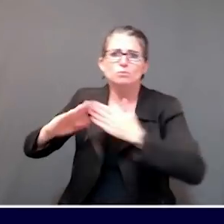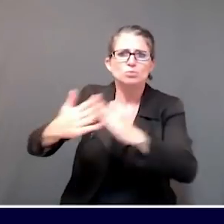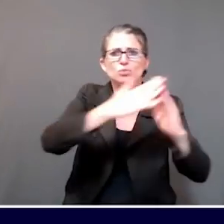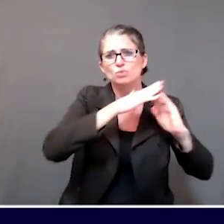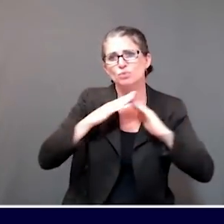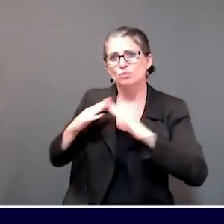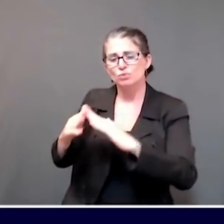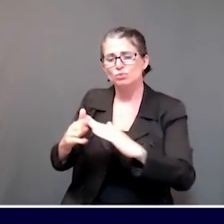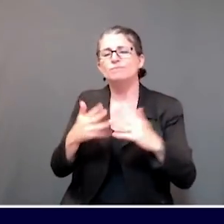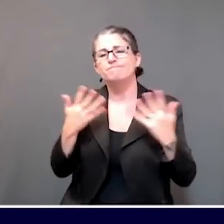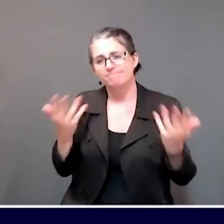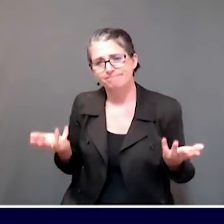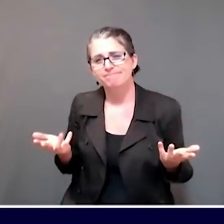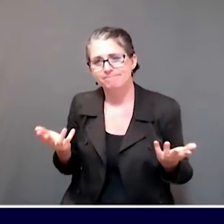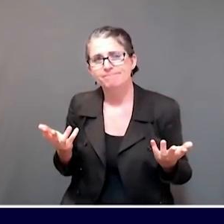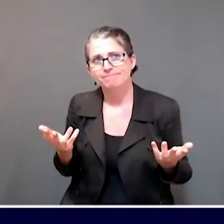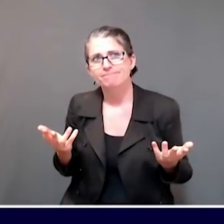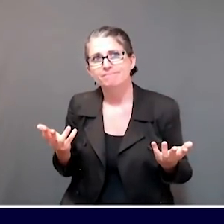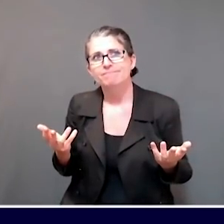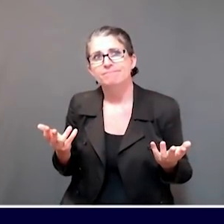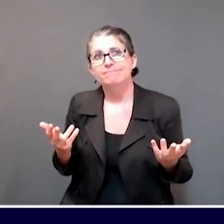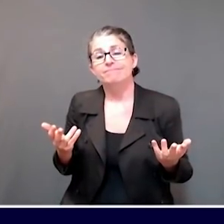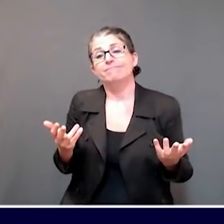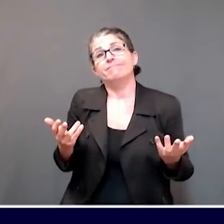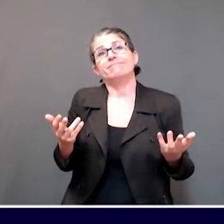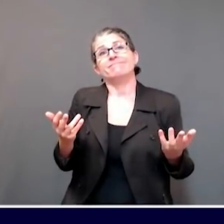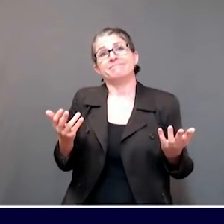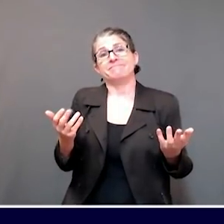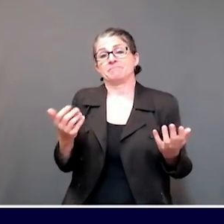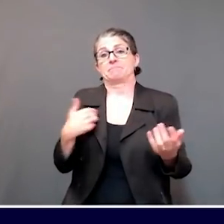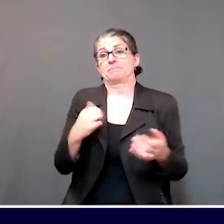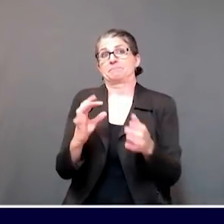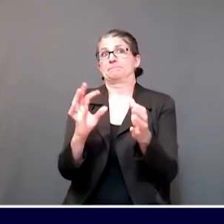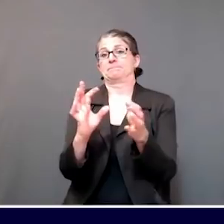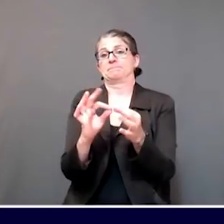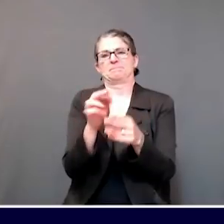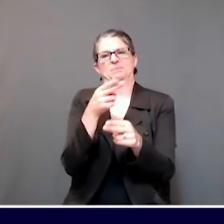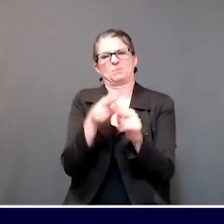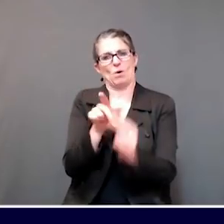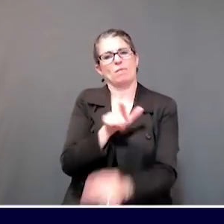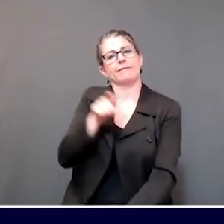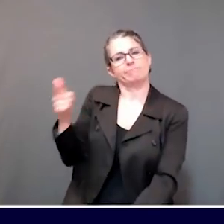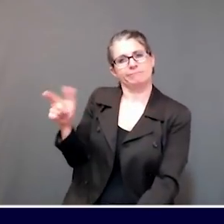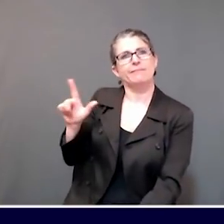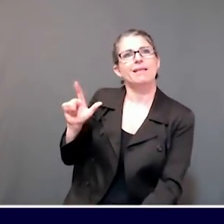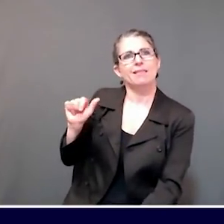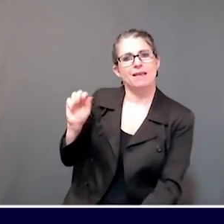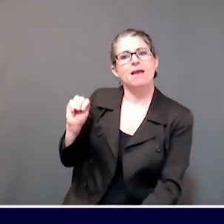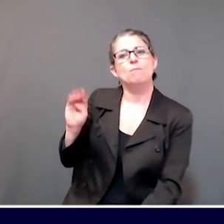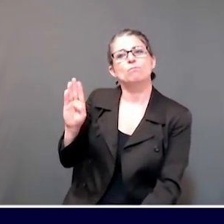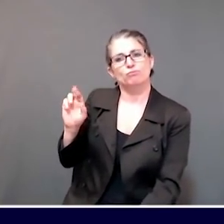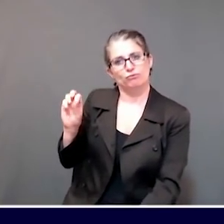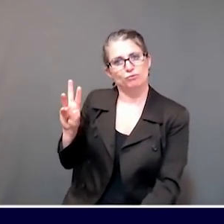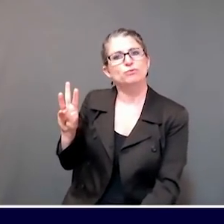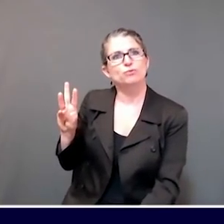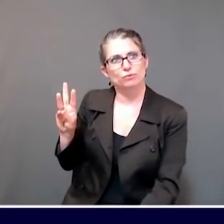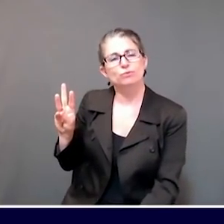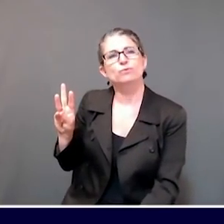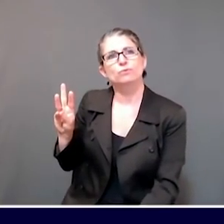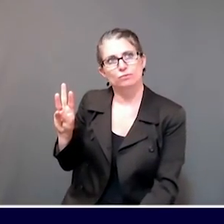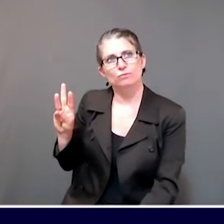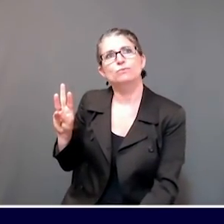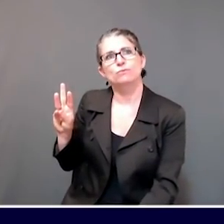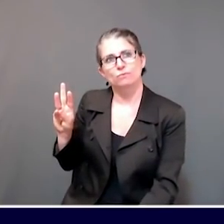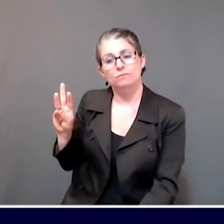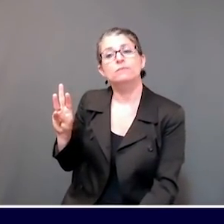and Human Services Commissioner Jeanne Lambrew in a moment to provide some more information about our efforts to stand up swab and send testing sites